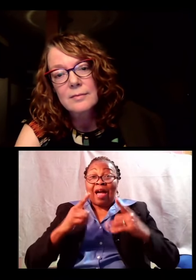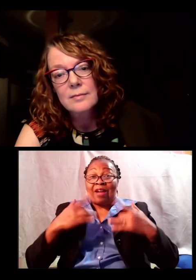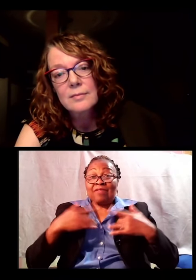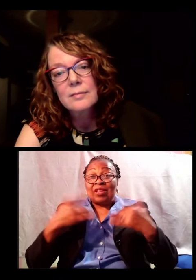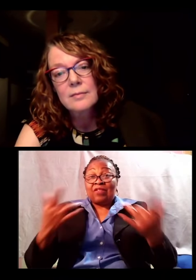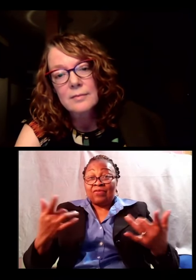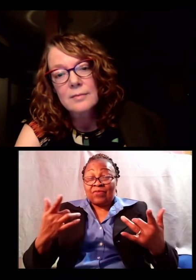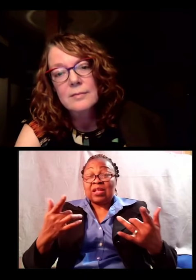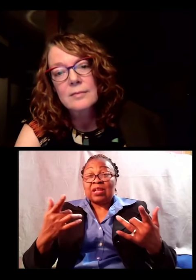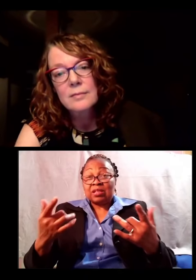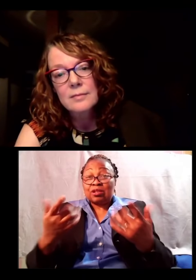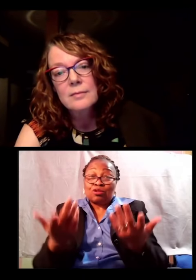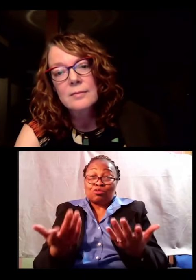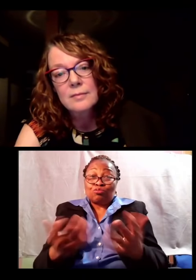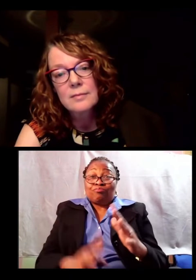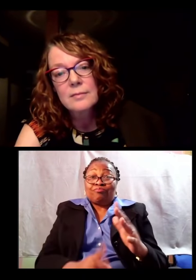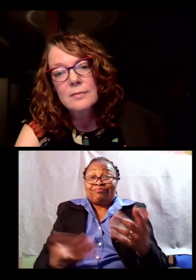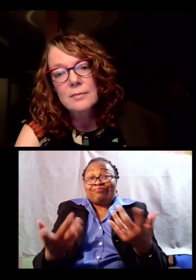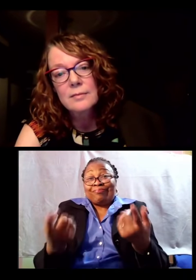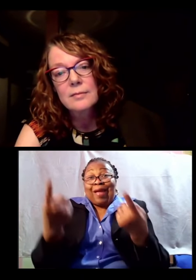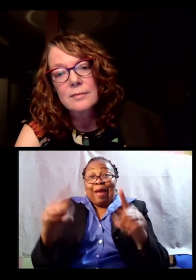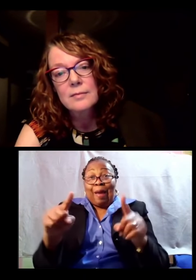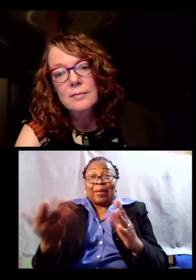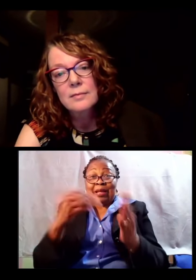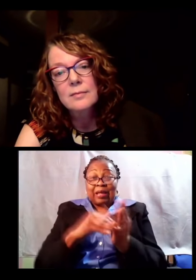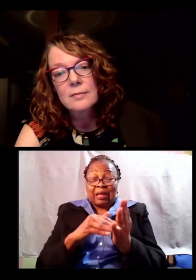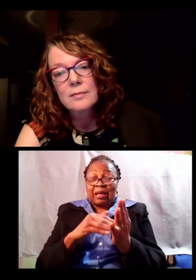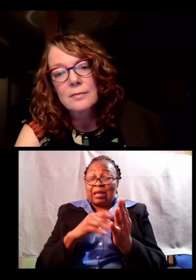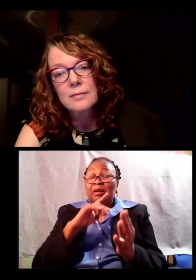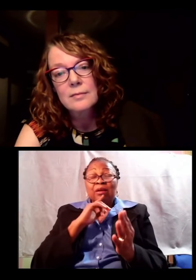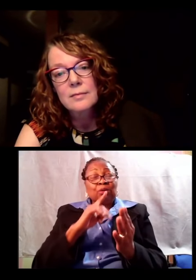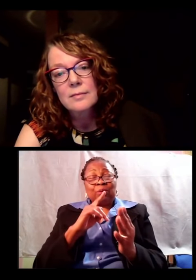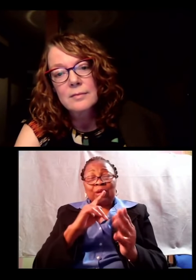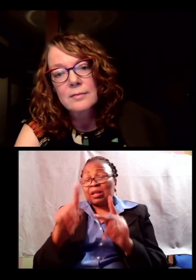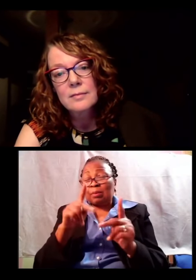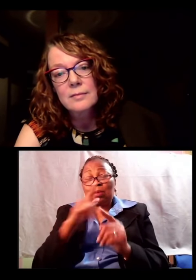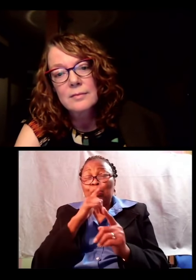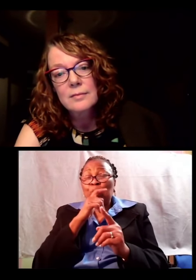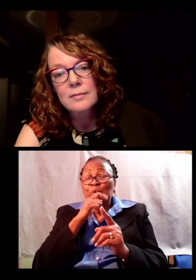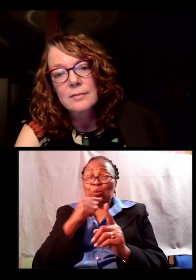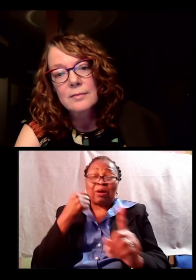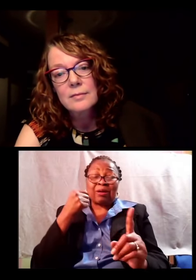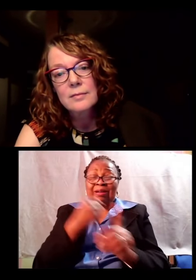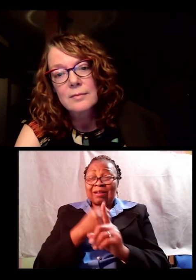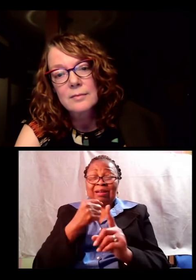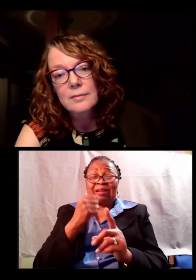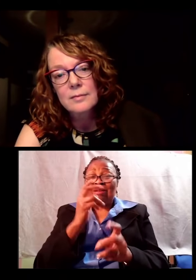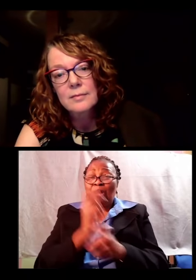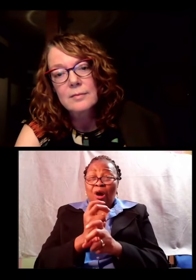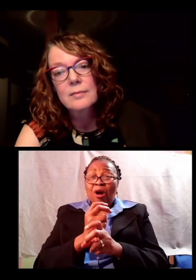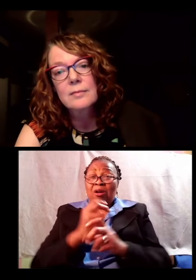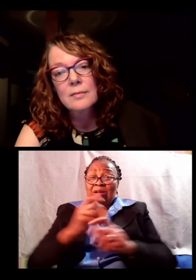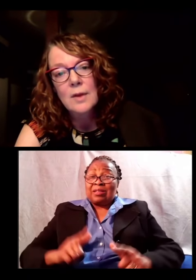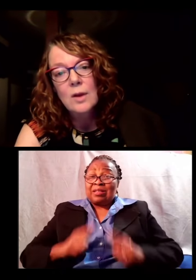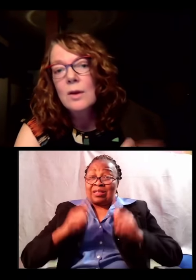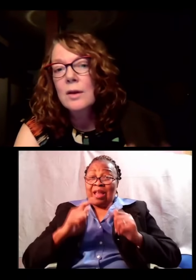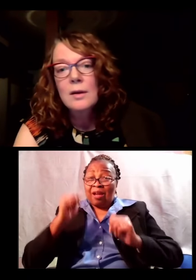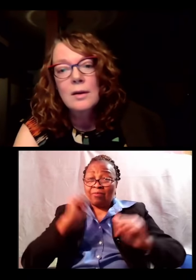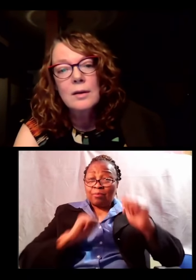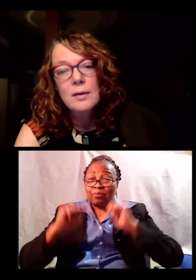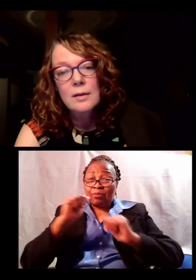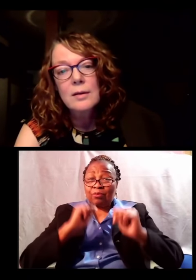hardest hit by this, among the people who have been hardest hit, have been live performance artists.